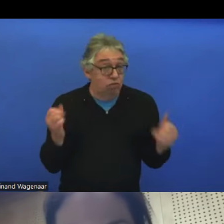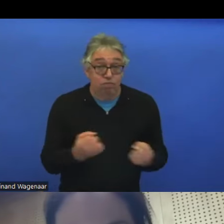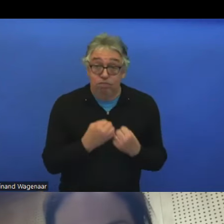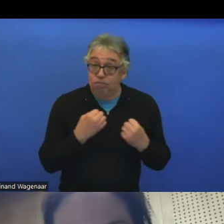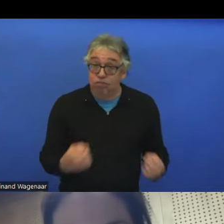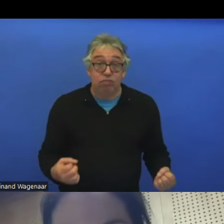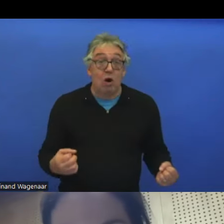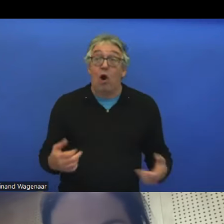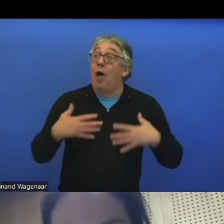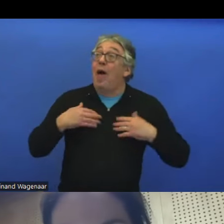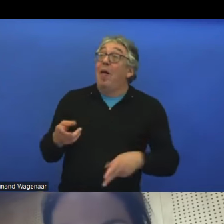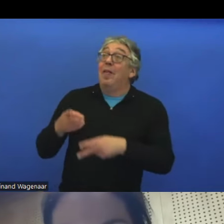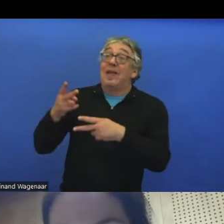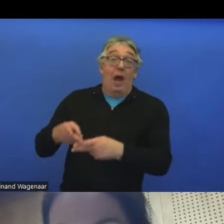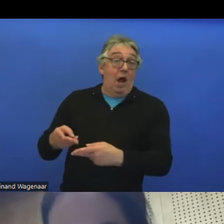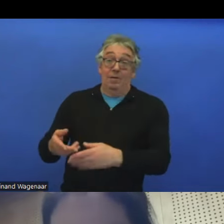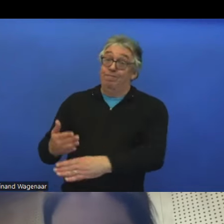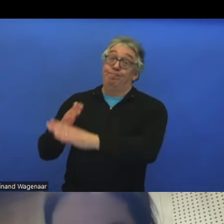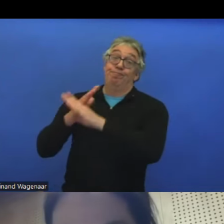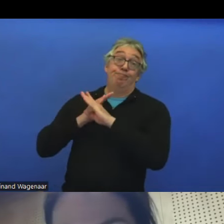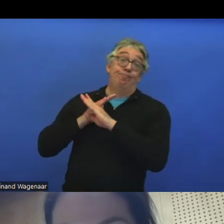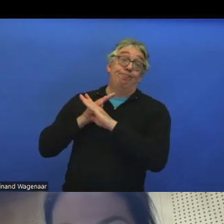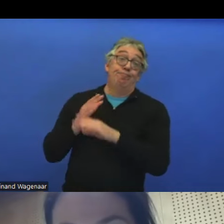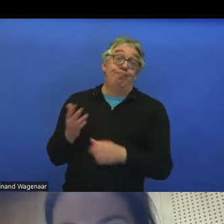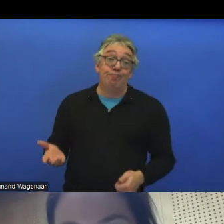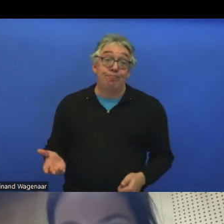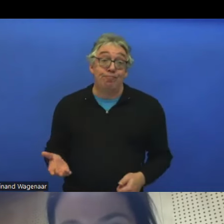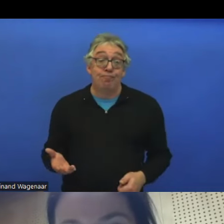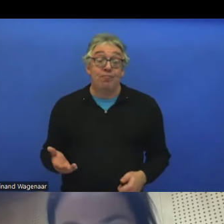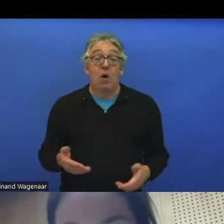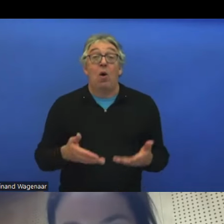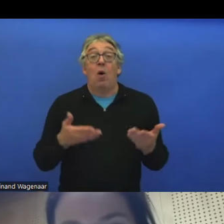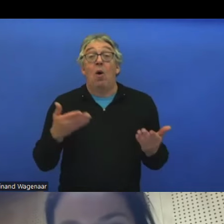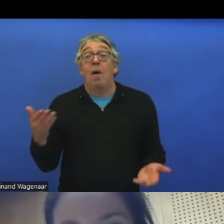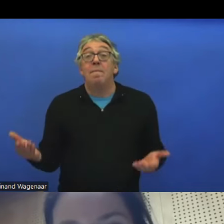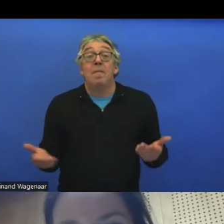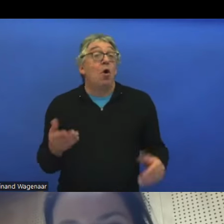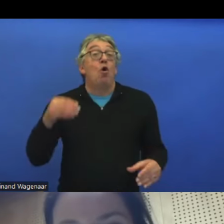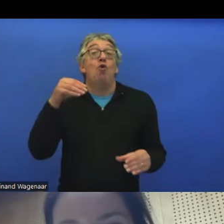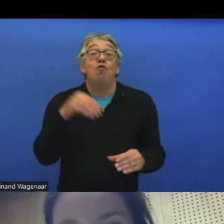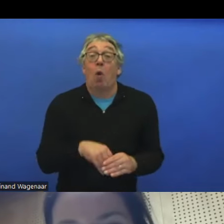And they may have, or they also may not be able to vote,